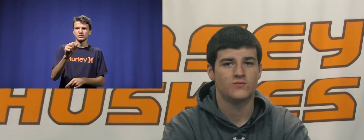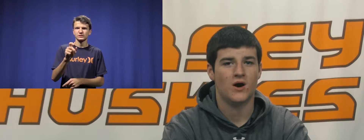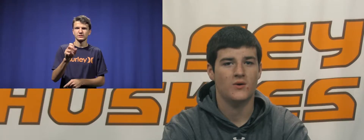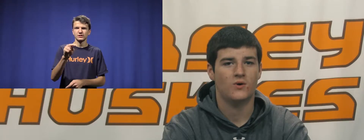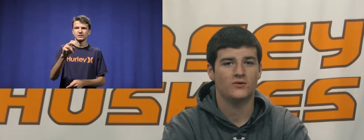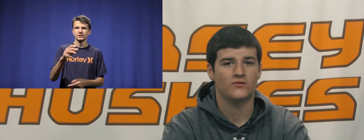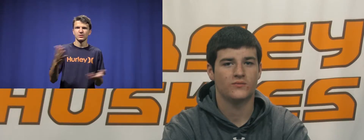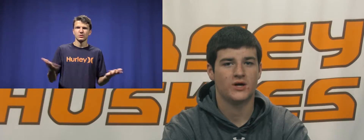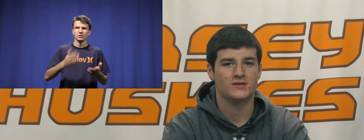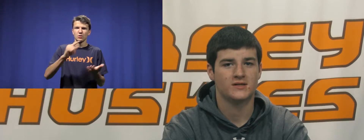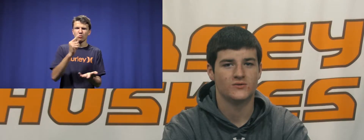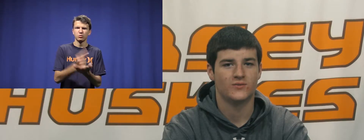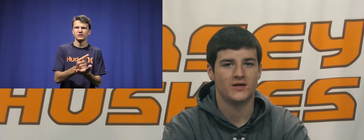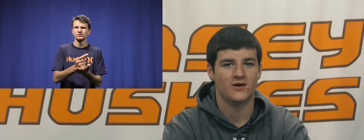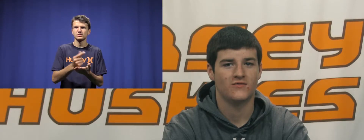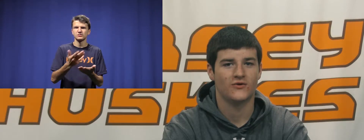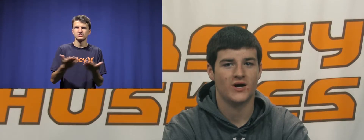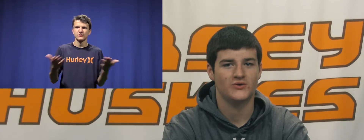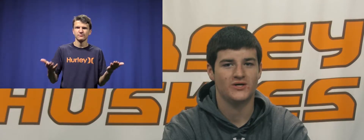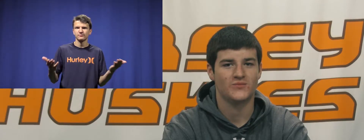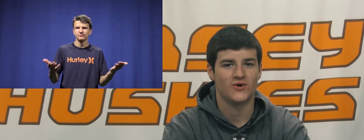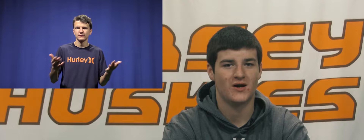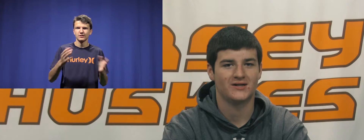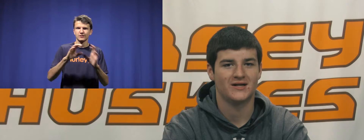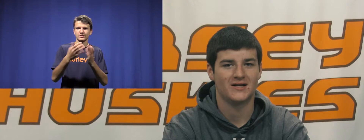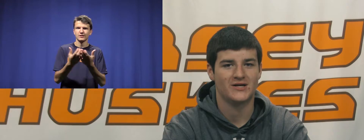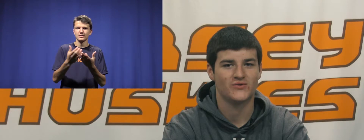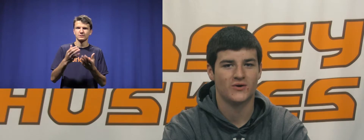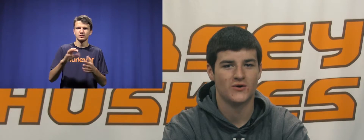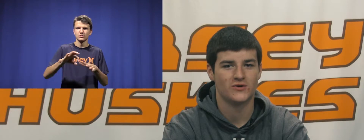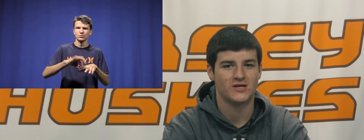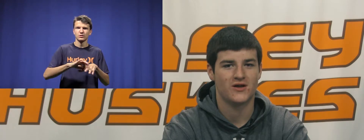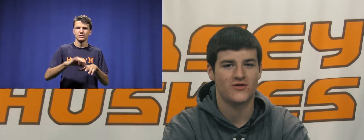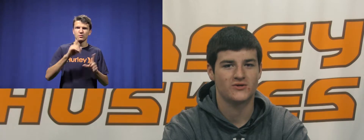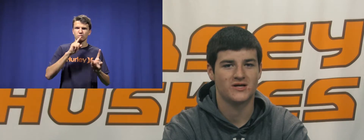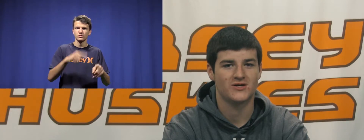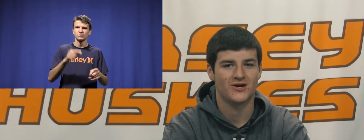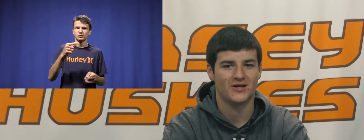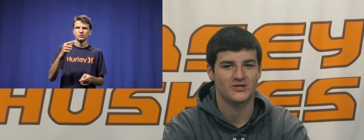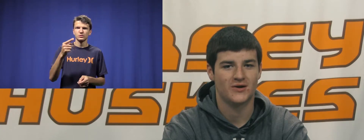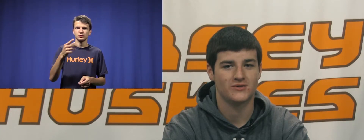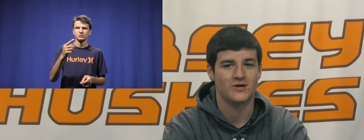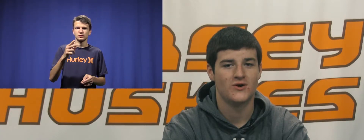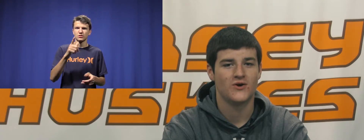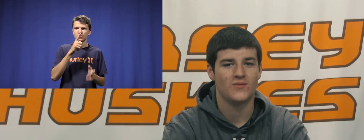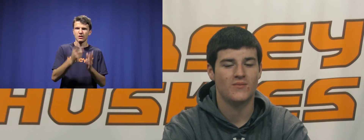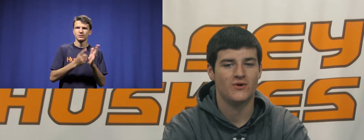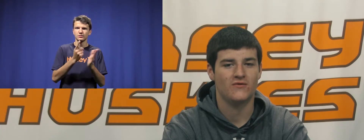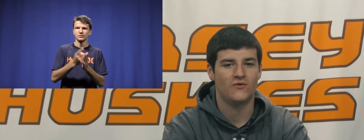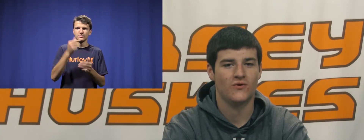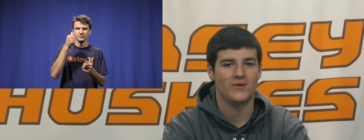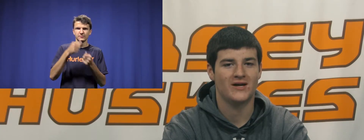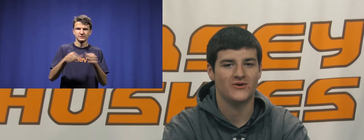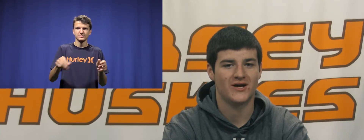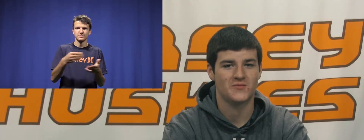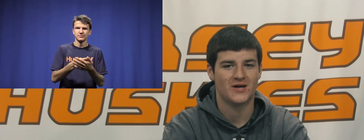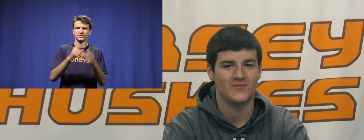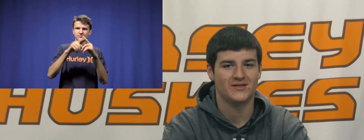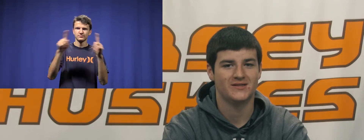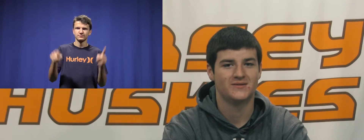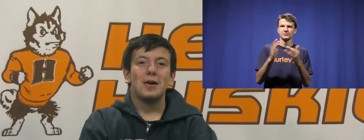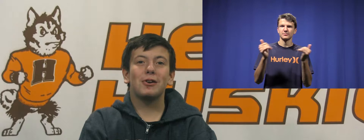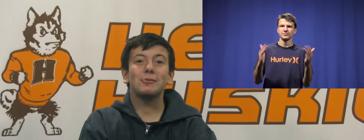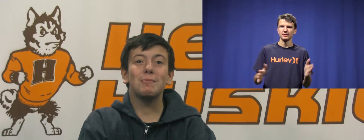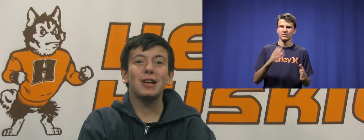Seniors, Brian Walter from Jostens will be here for graduation product and class ring orders on Thursday during lunch hours. Remember your form and your down